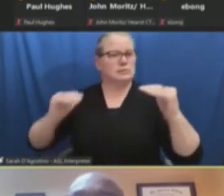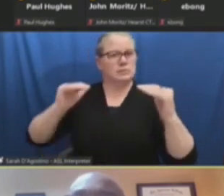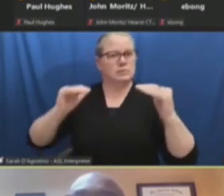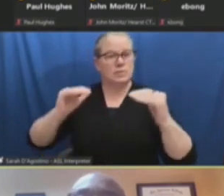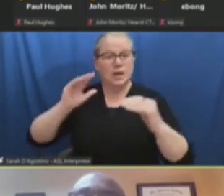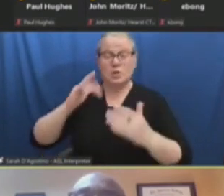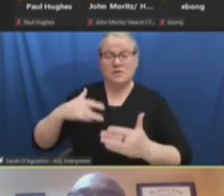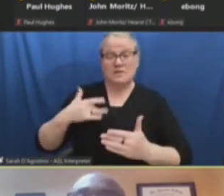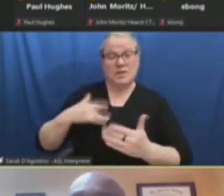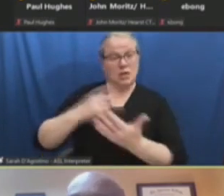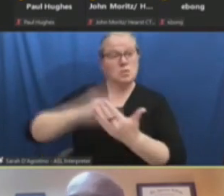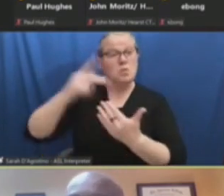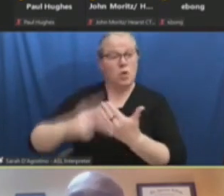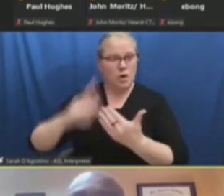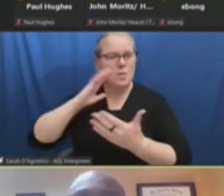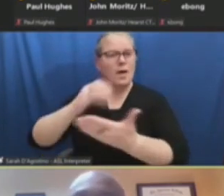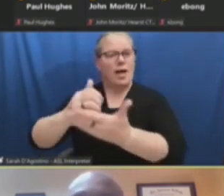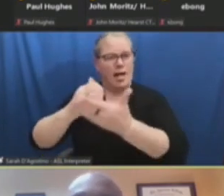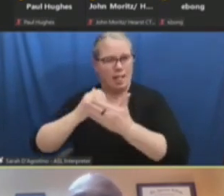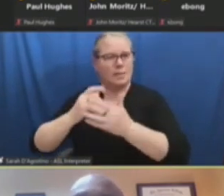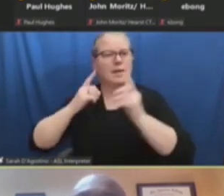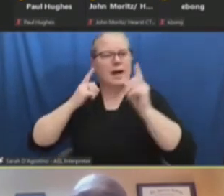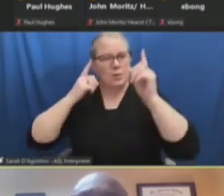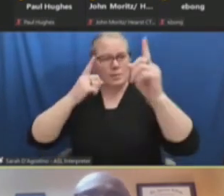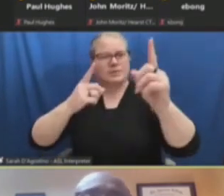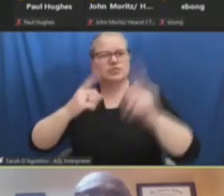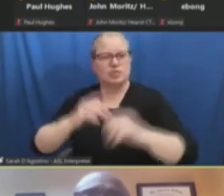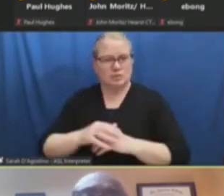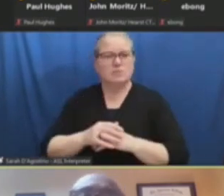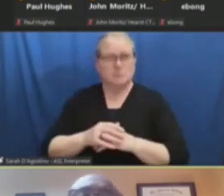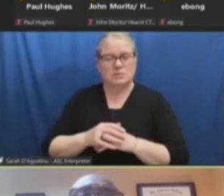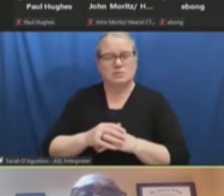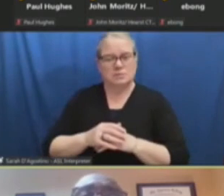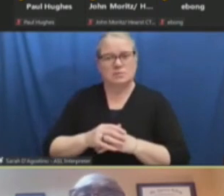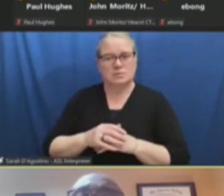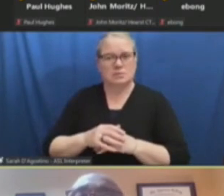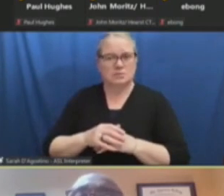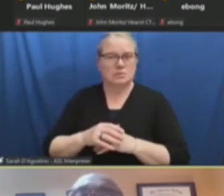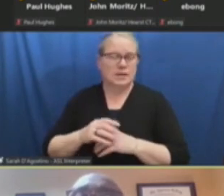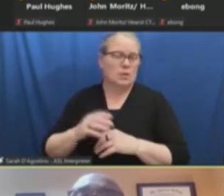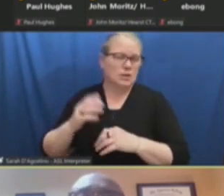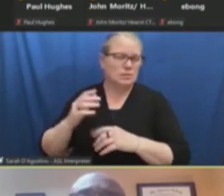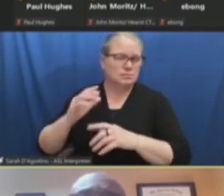core mission that was created for us back in 2013. But